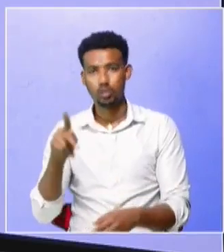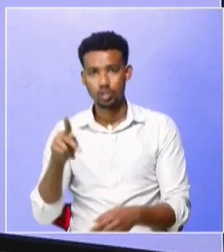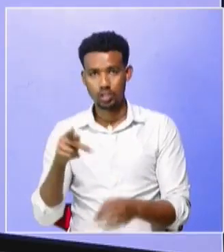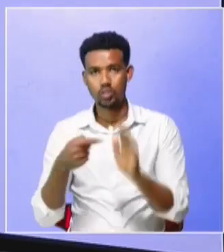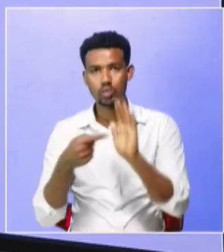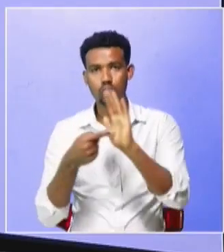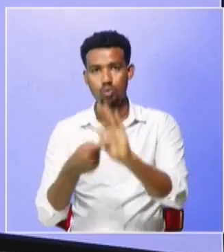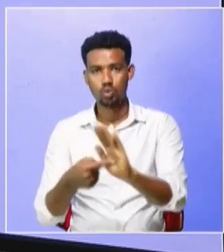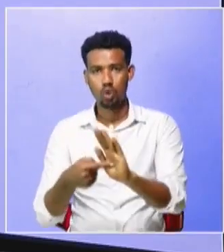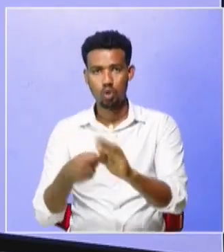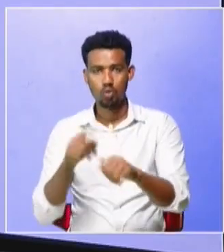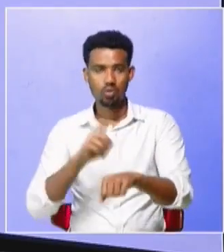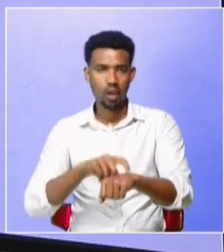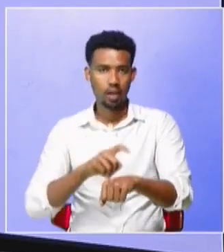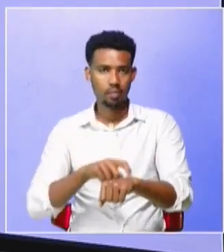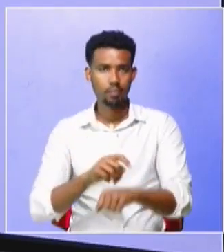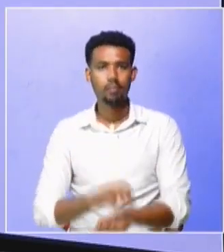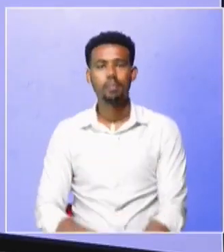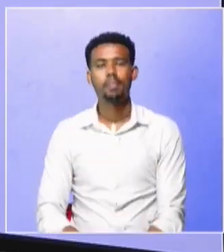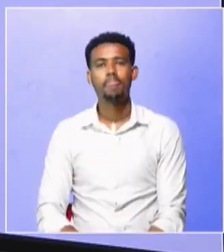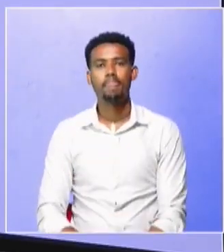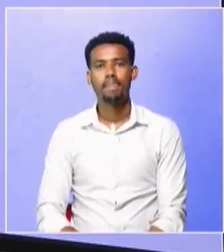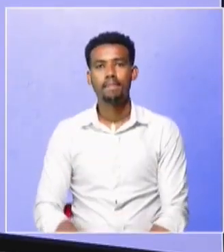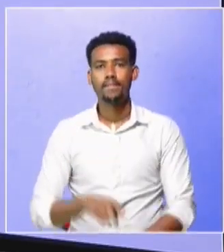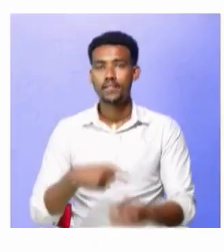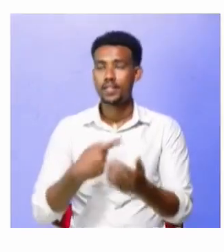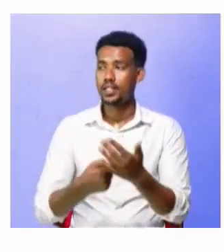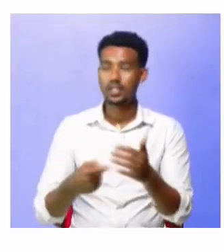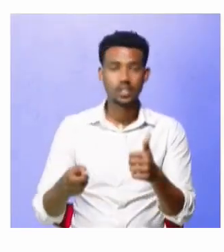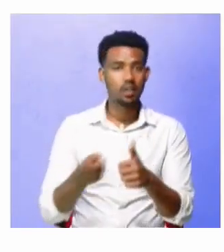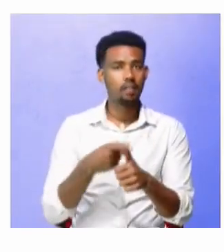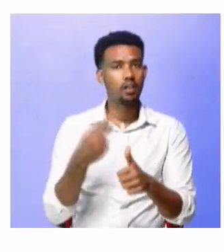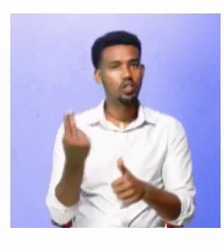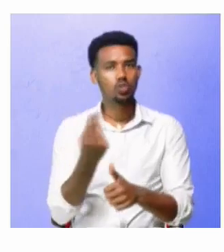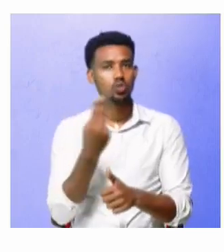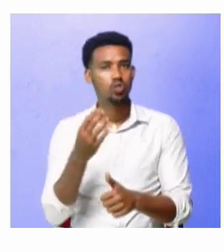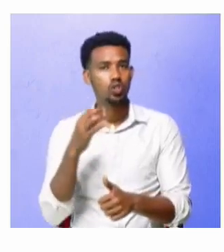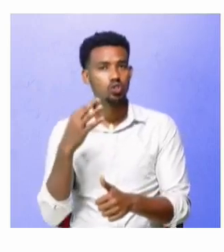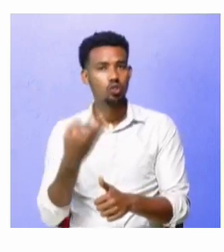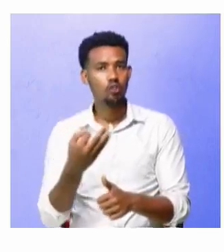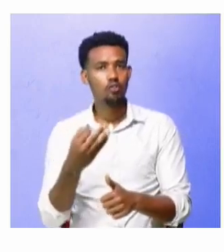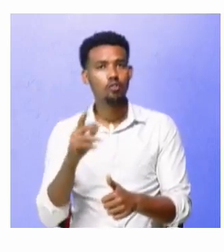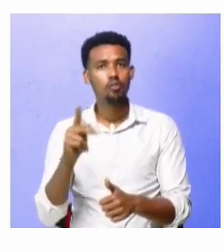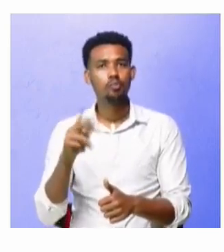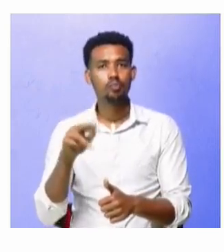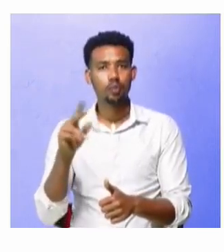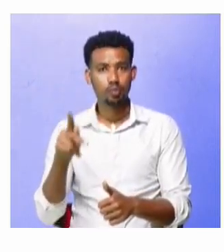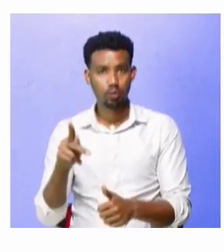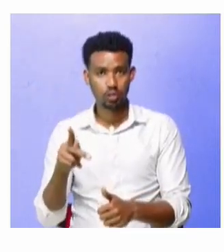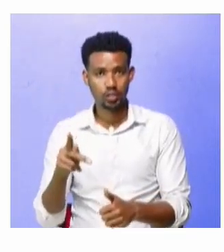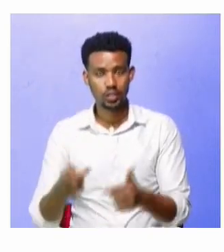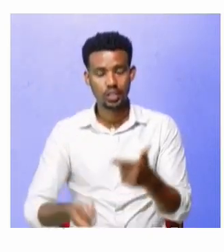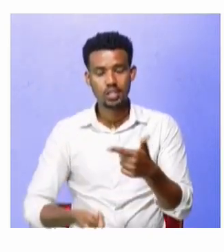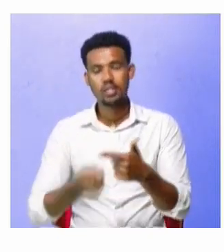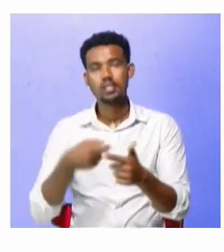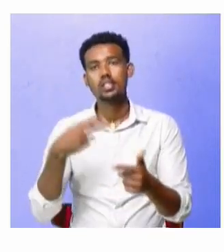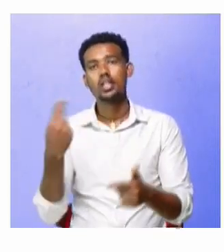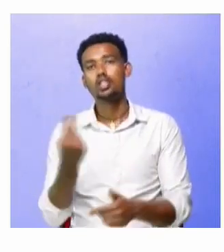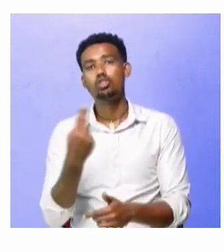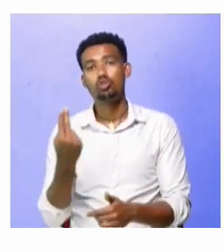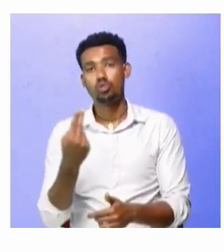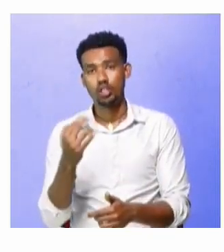Time, a specific time. Okay, so this is the first usage of preposition. The second usage